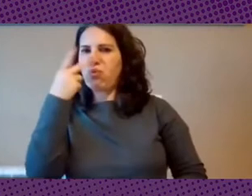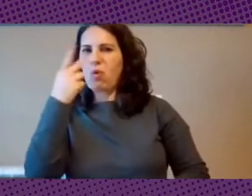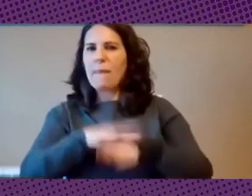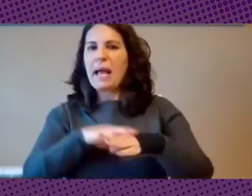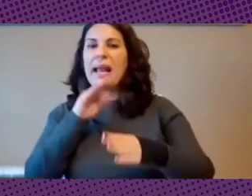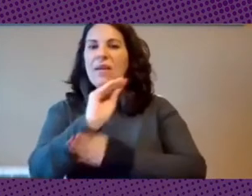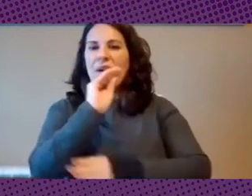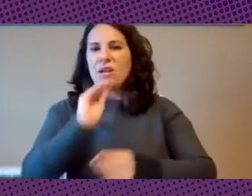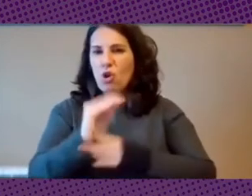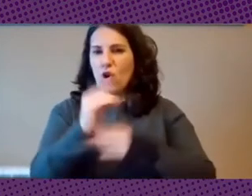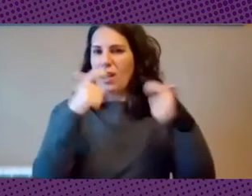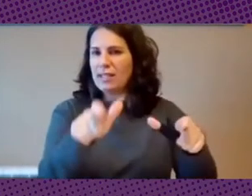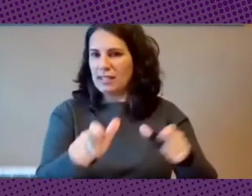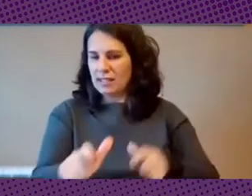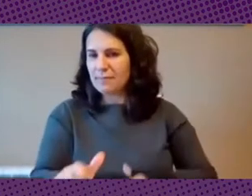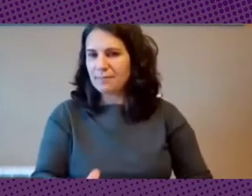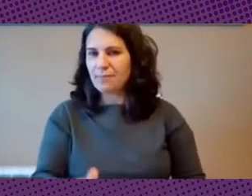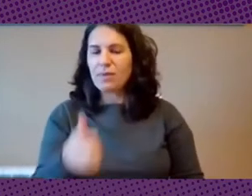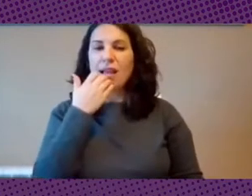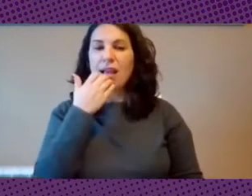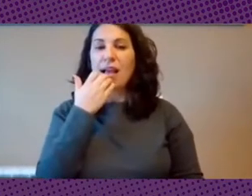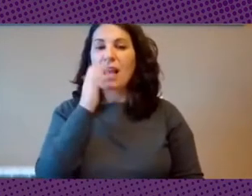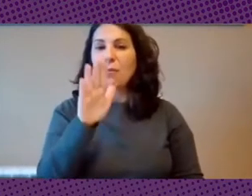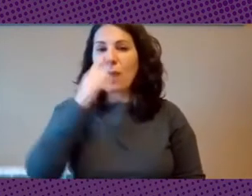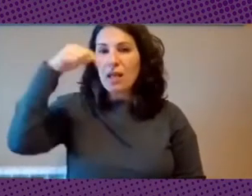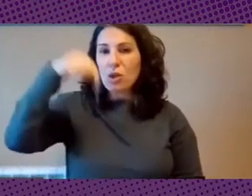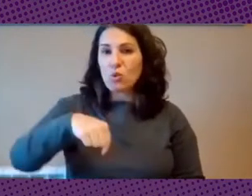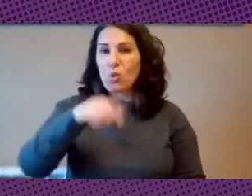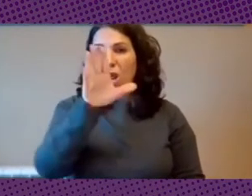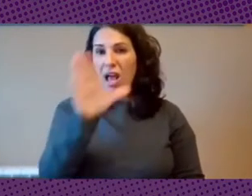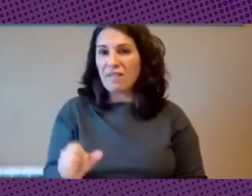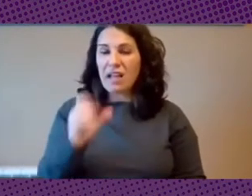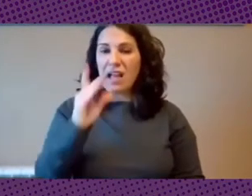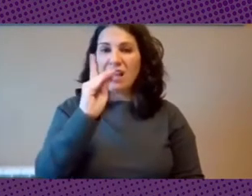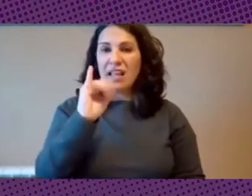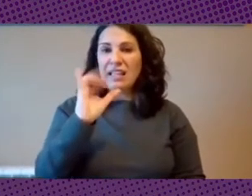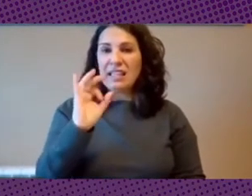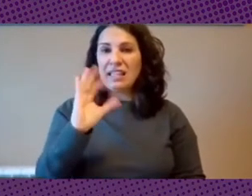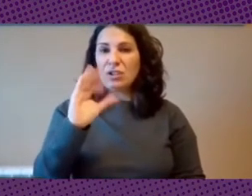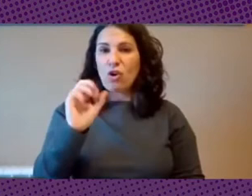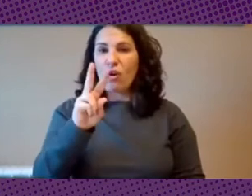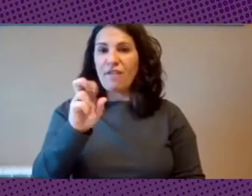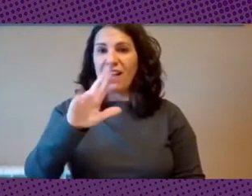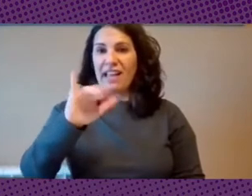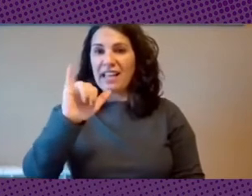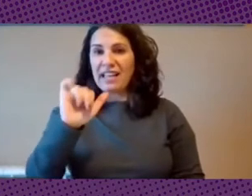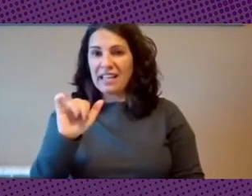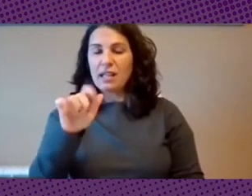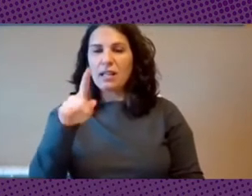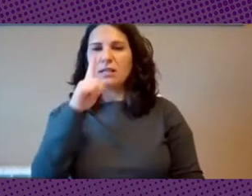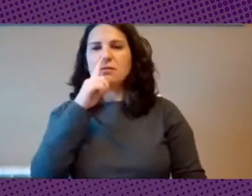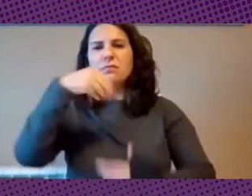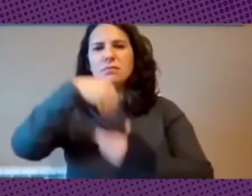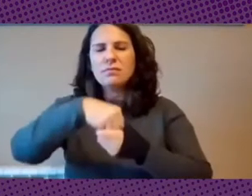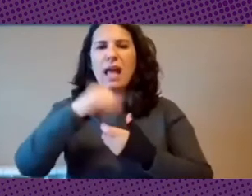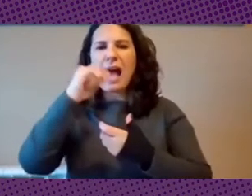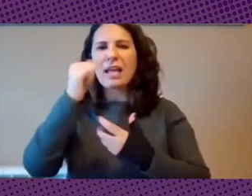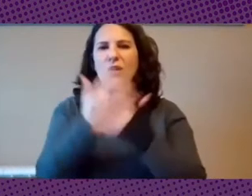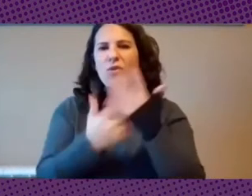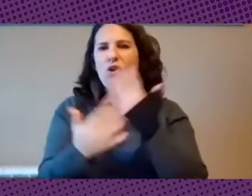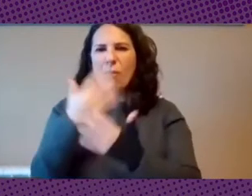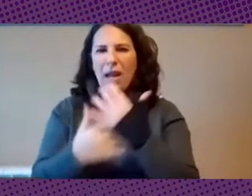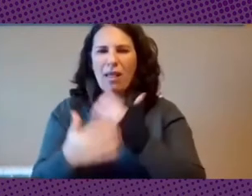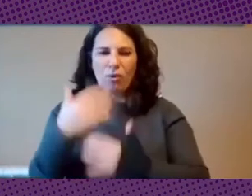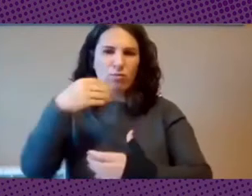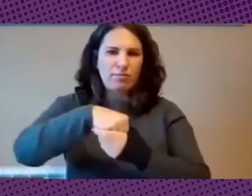Discovery is a bank that or is a financial conglomerate that sells car insurance. It provides digital